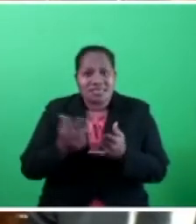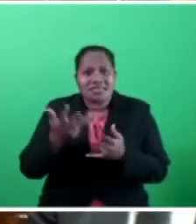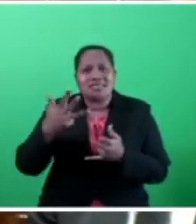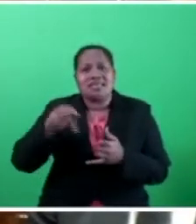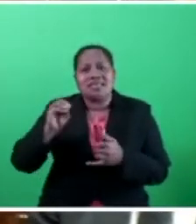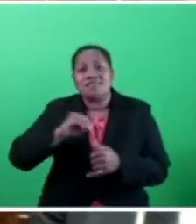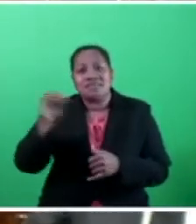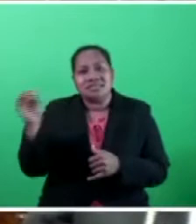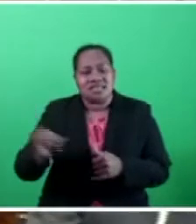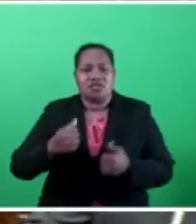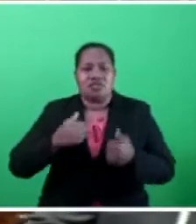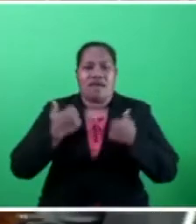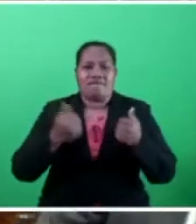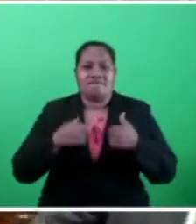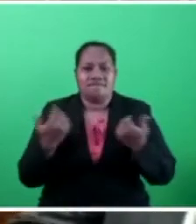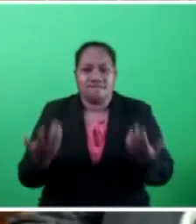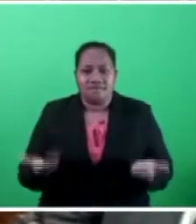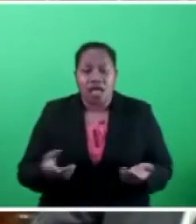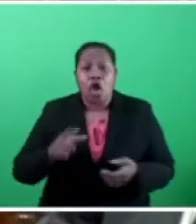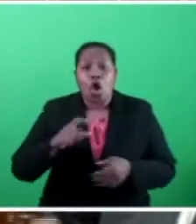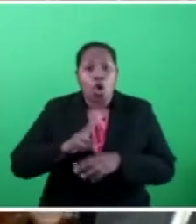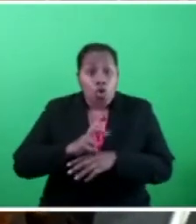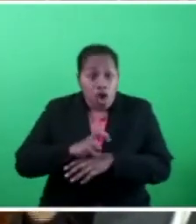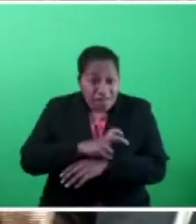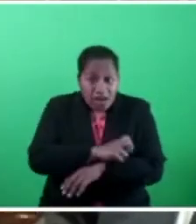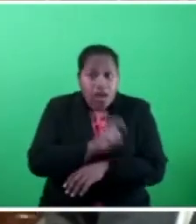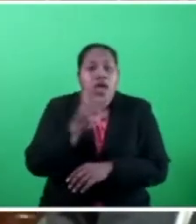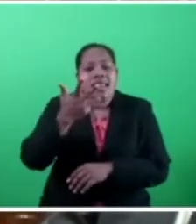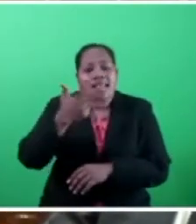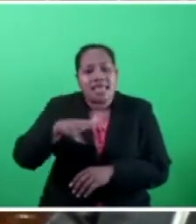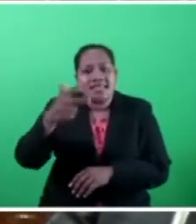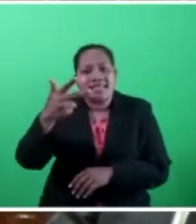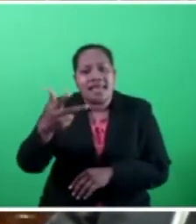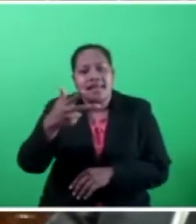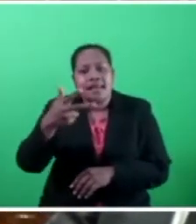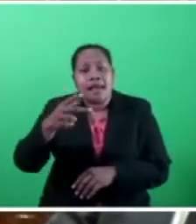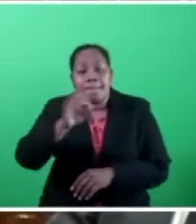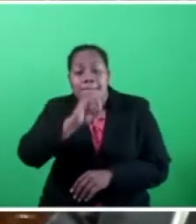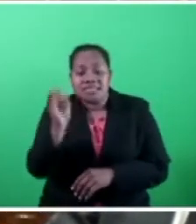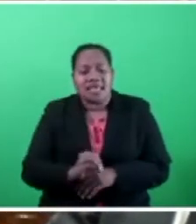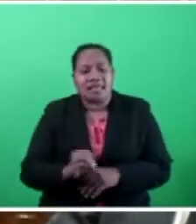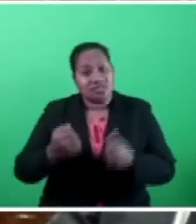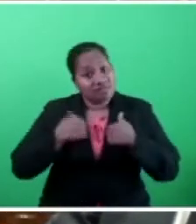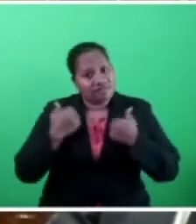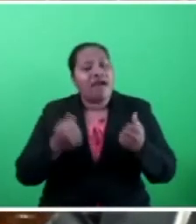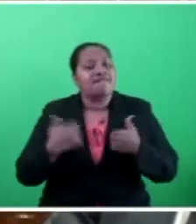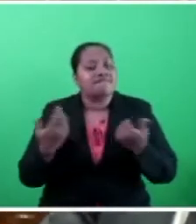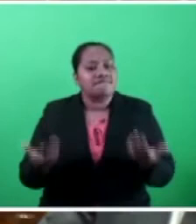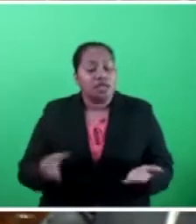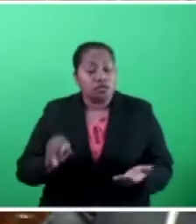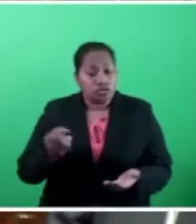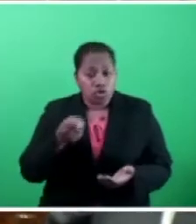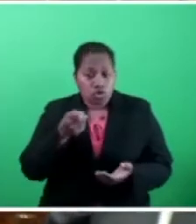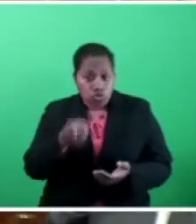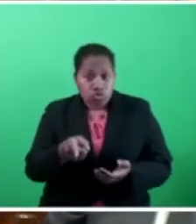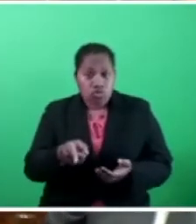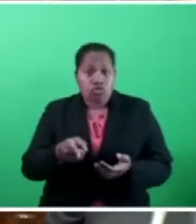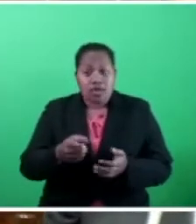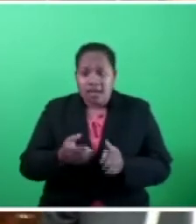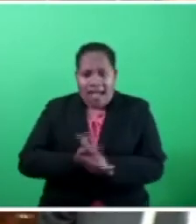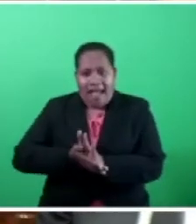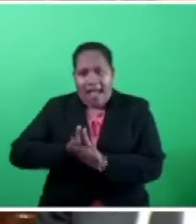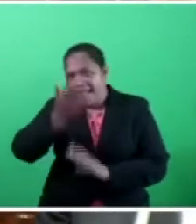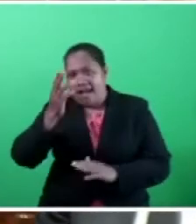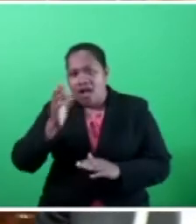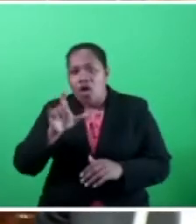70%. COVID-19 is 98% survival rate. COVID-19's infection rate is higher than SARS and